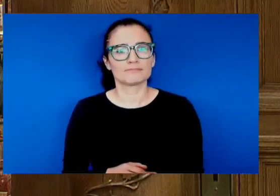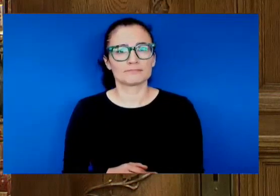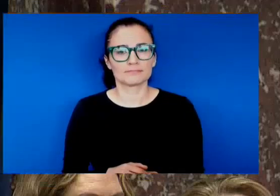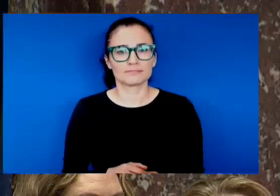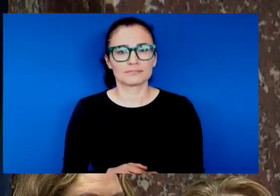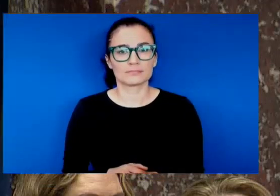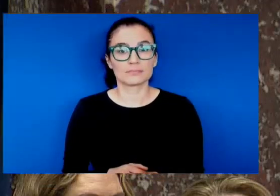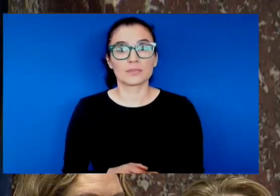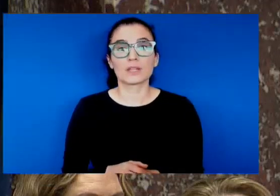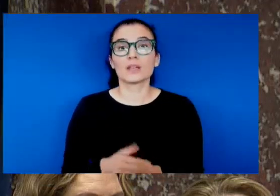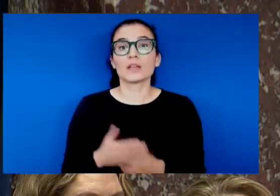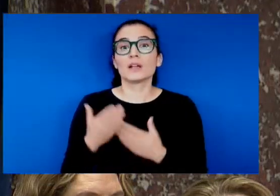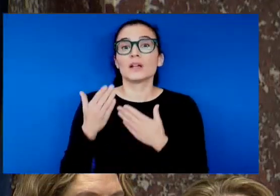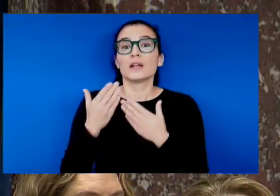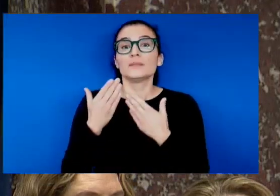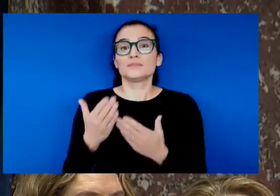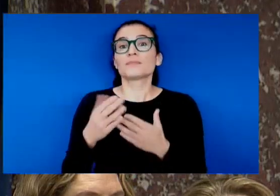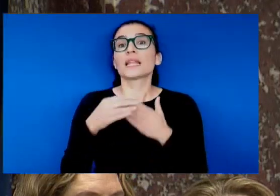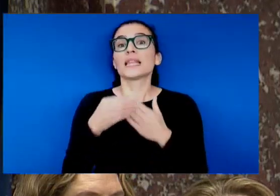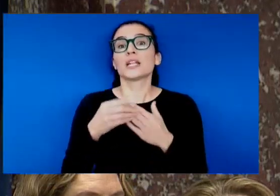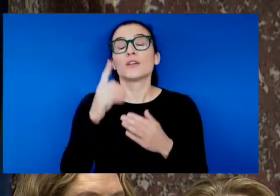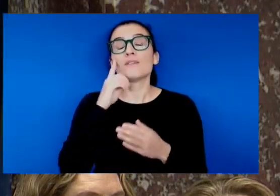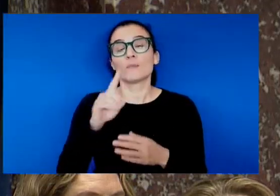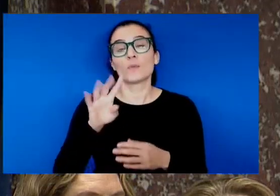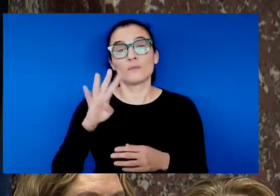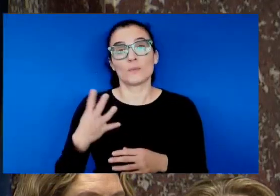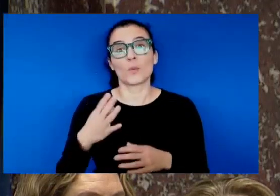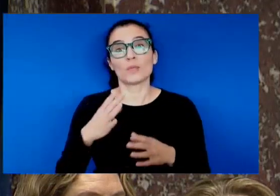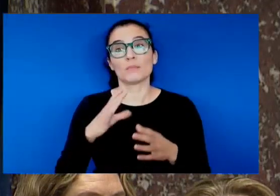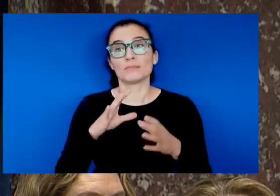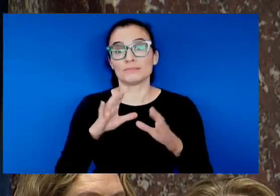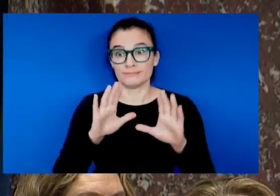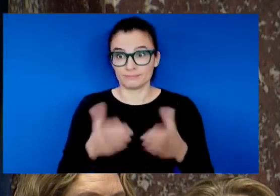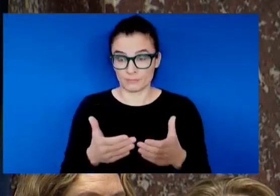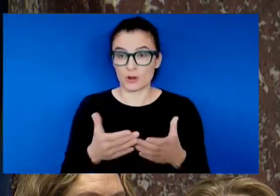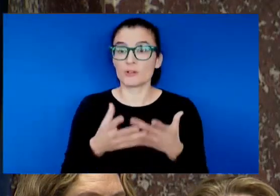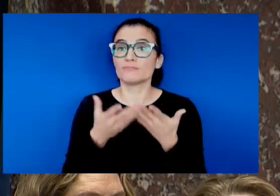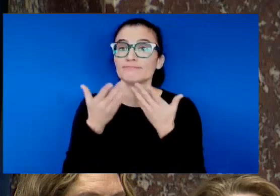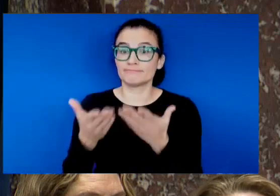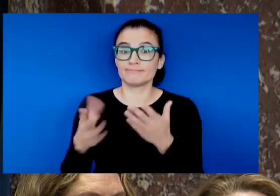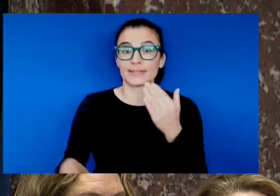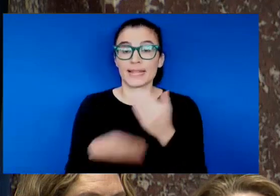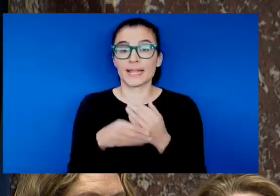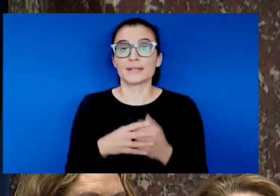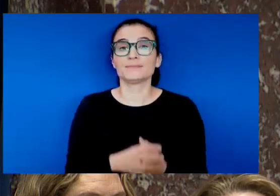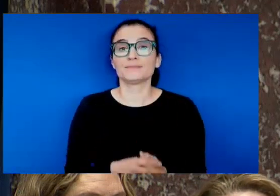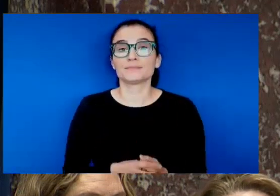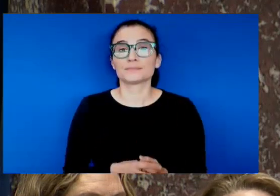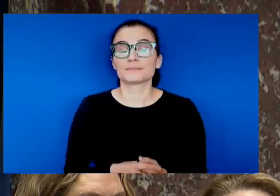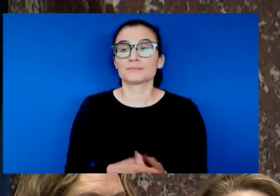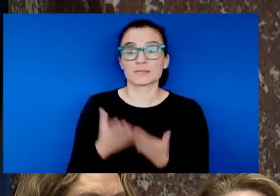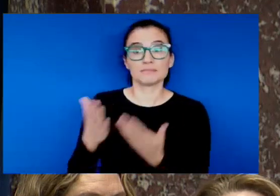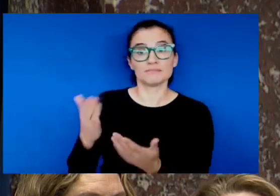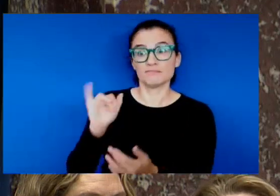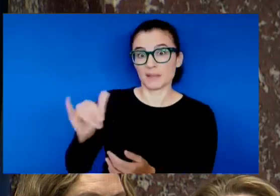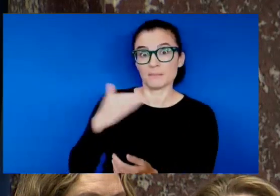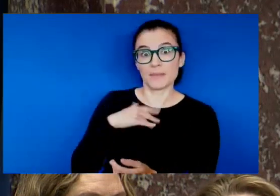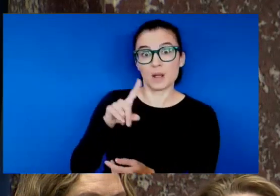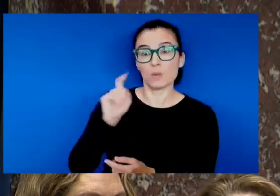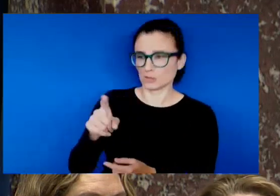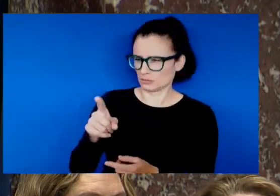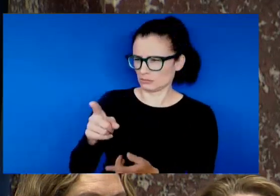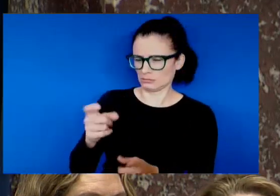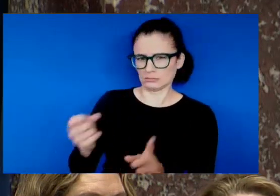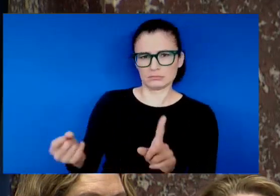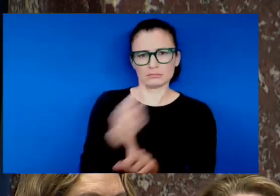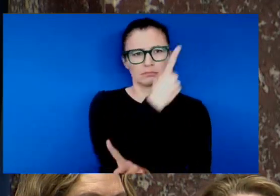Thank you, Mr. Speaker. Well, there certainly wasn't an answer to the question with regards to how many and how widespread this problem is.